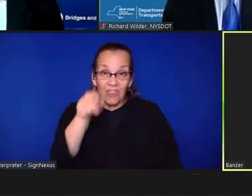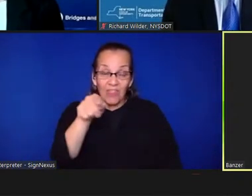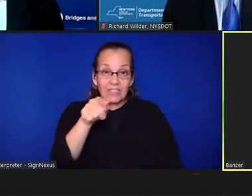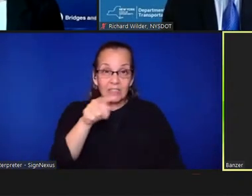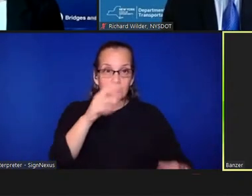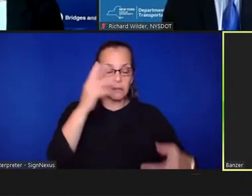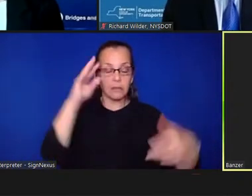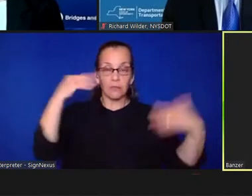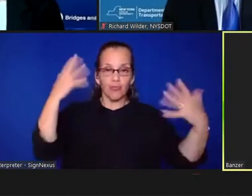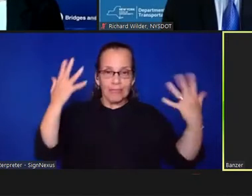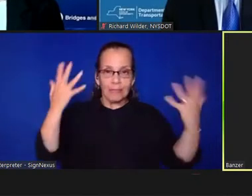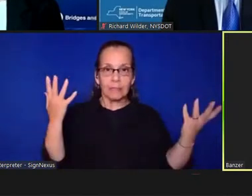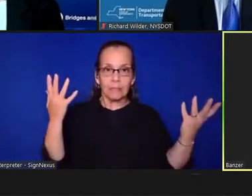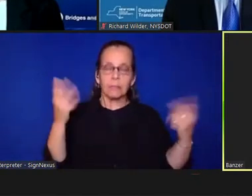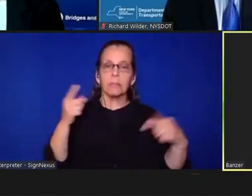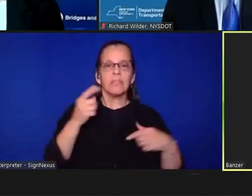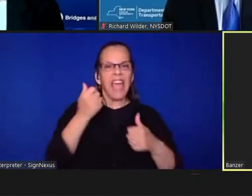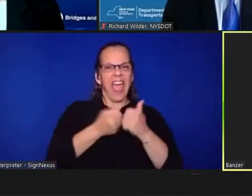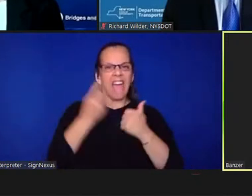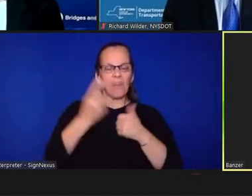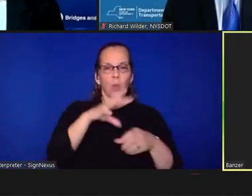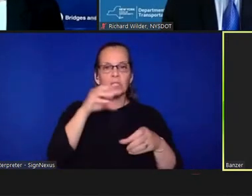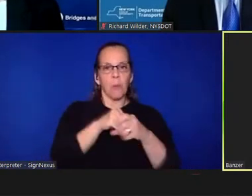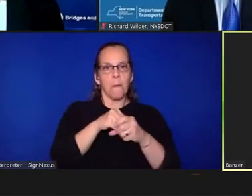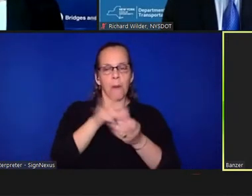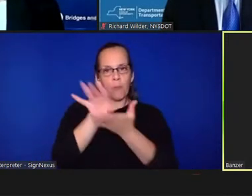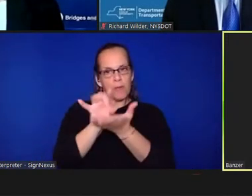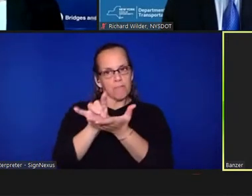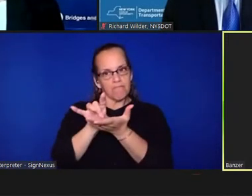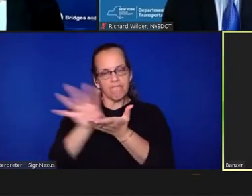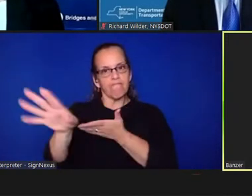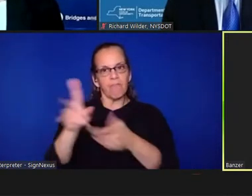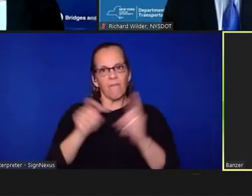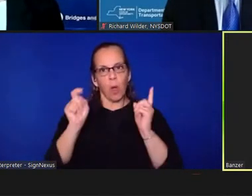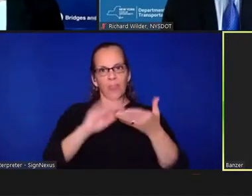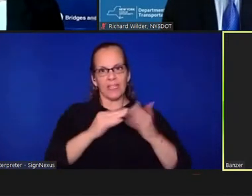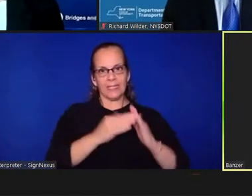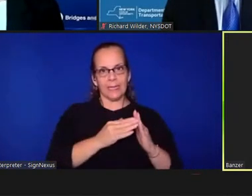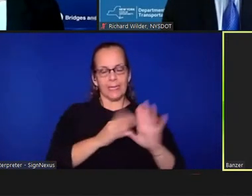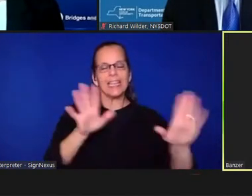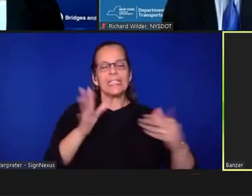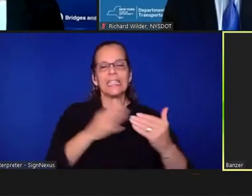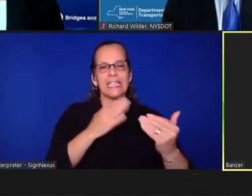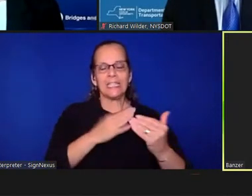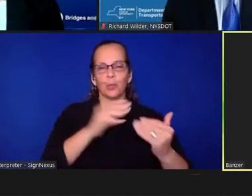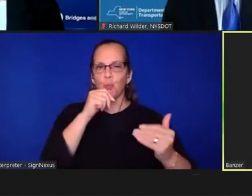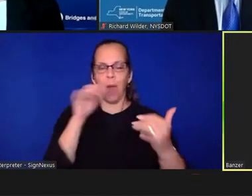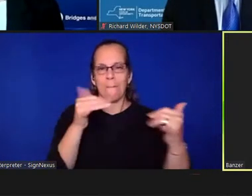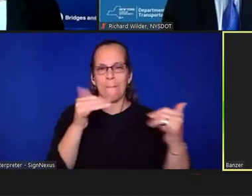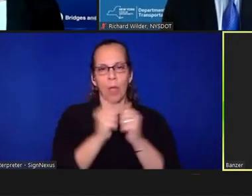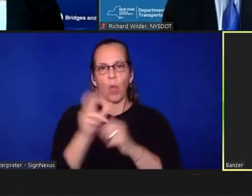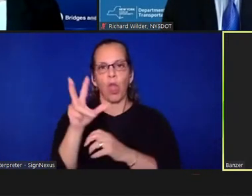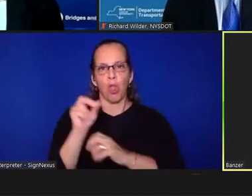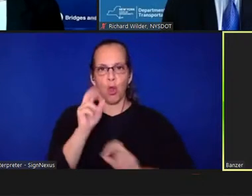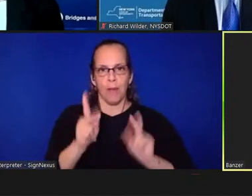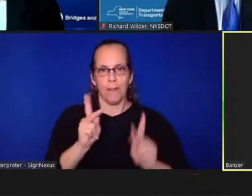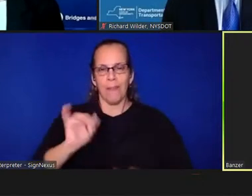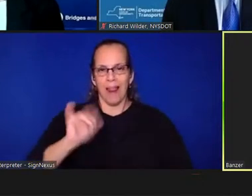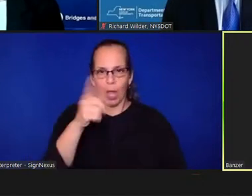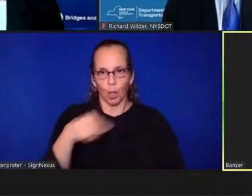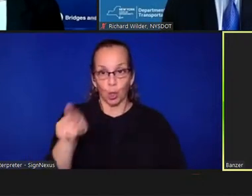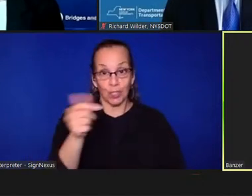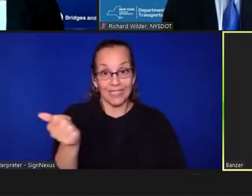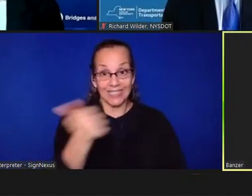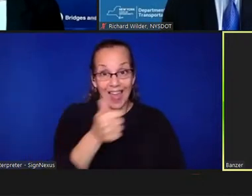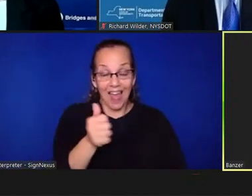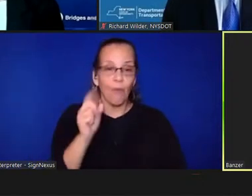everybody involved with this is going to be excommunicated from the city because it's easier to not play with 30 people such as yourselves or anybody else who